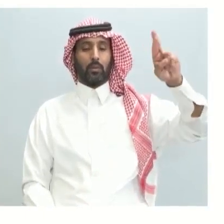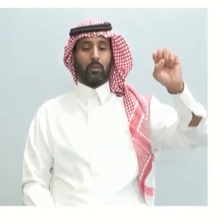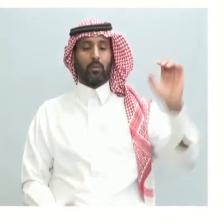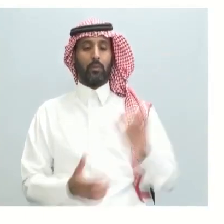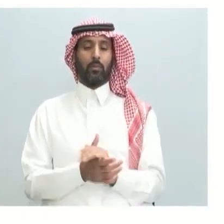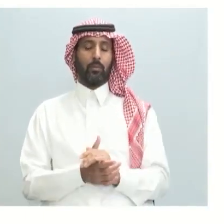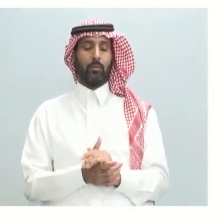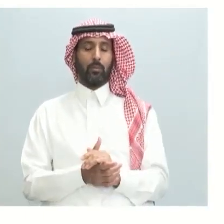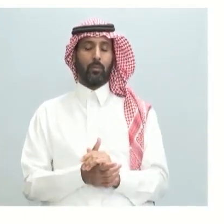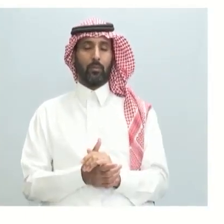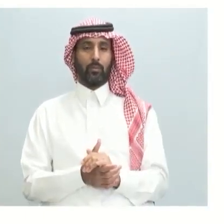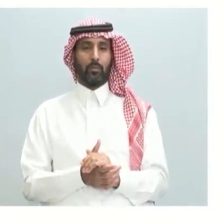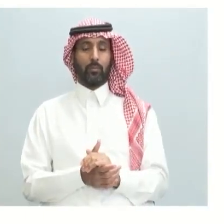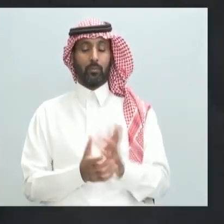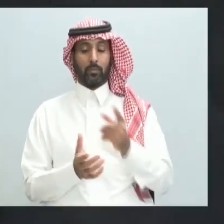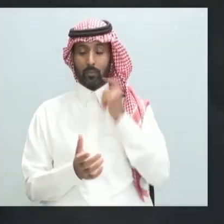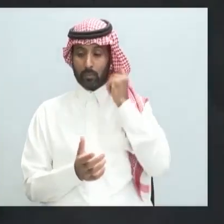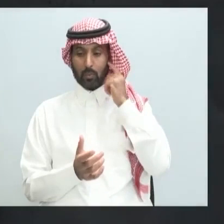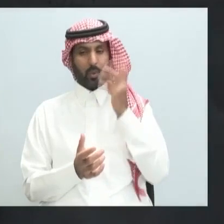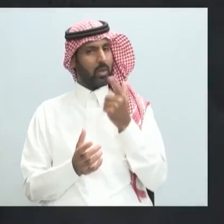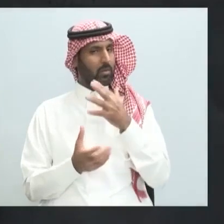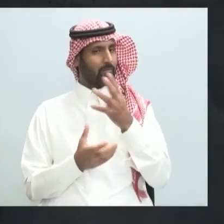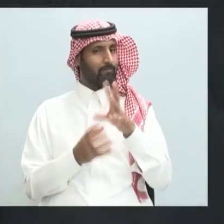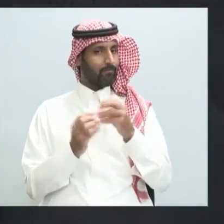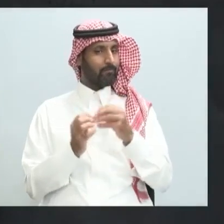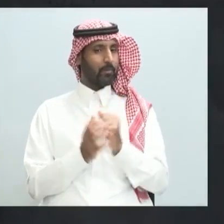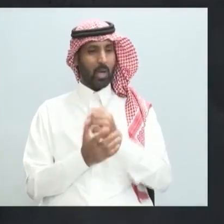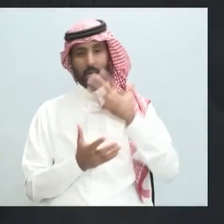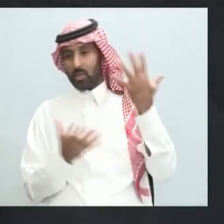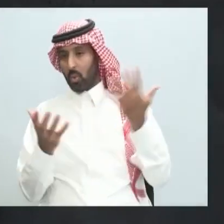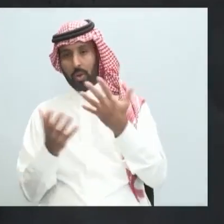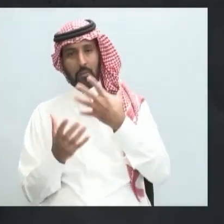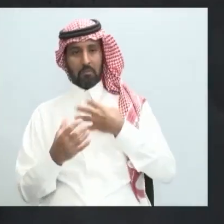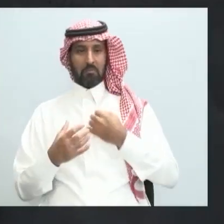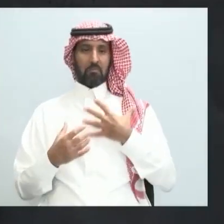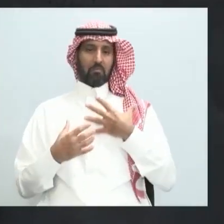A-T-M-O-S-P-H-E-R-E. It's the word atmosphere. Do you remember what's the meaning of atmosphere?